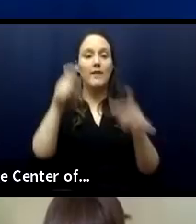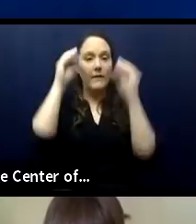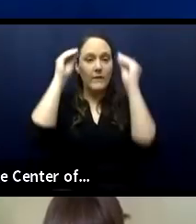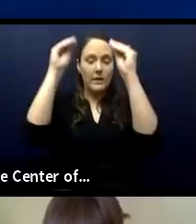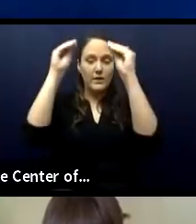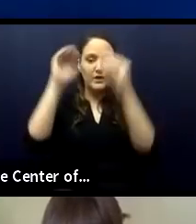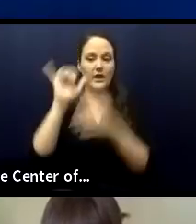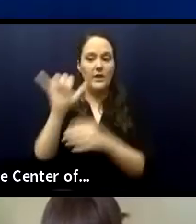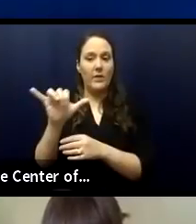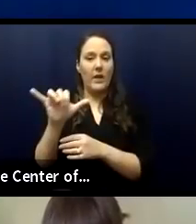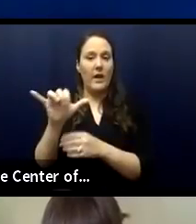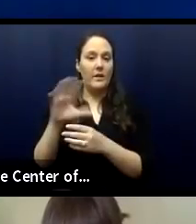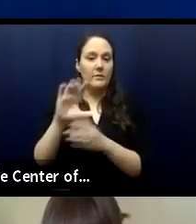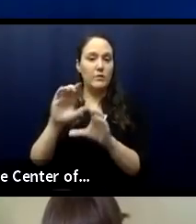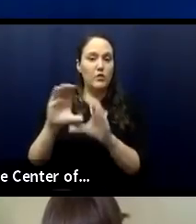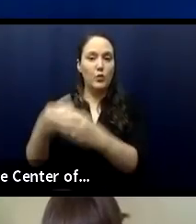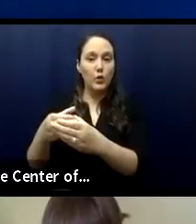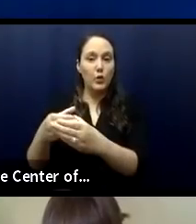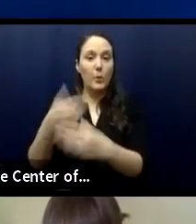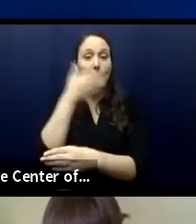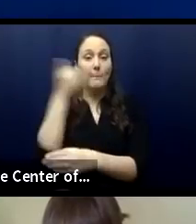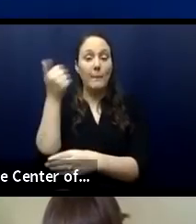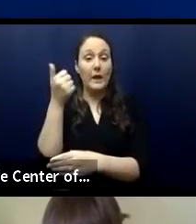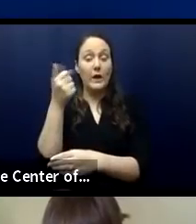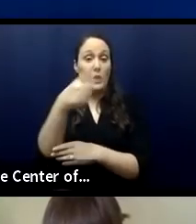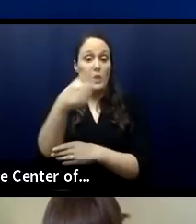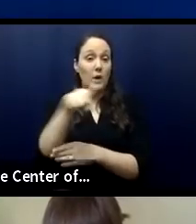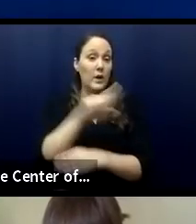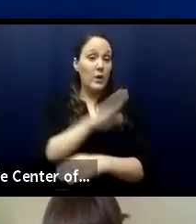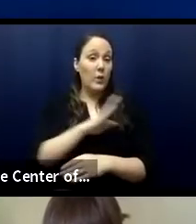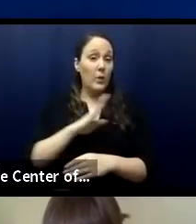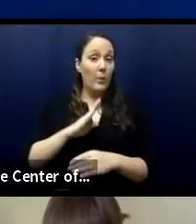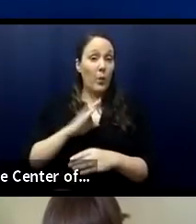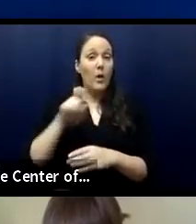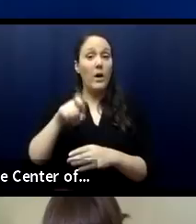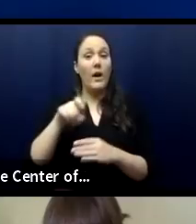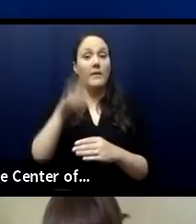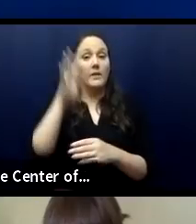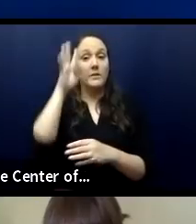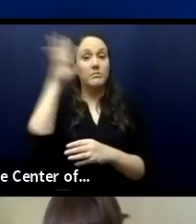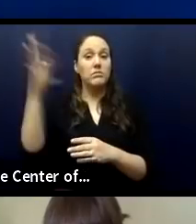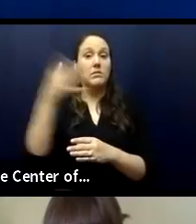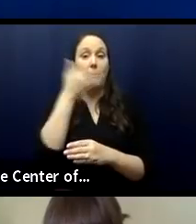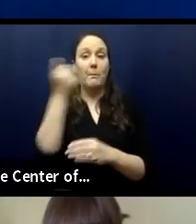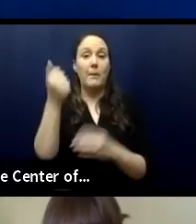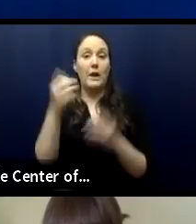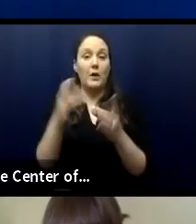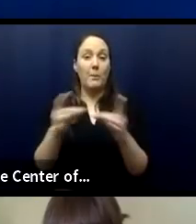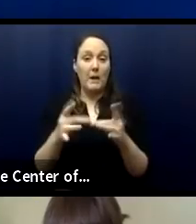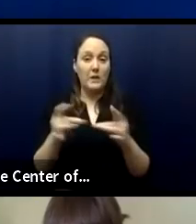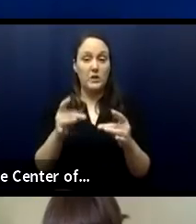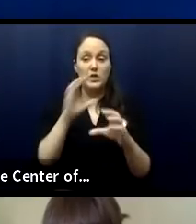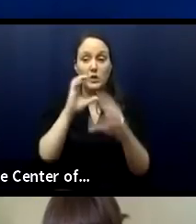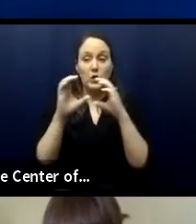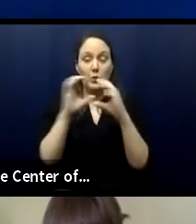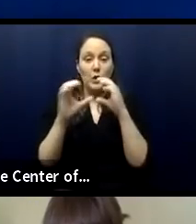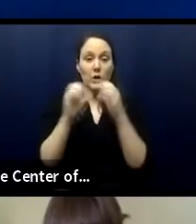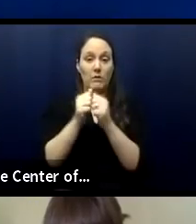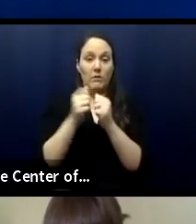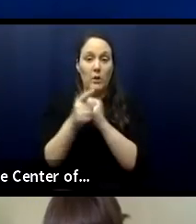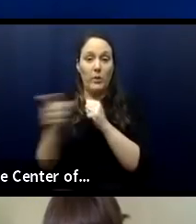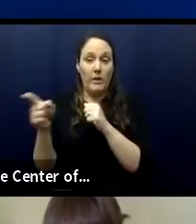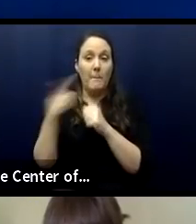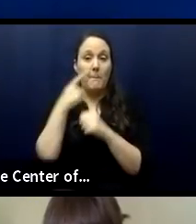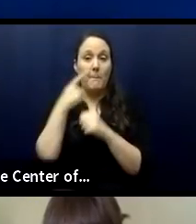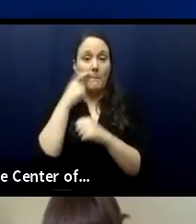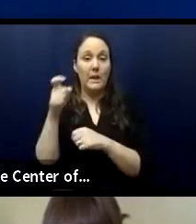better. And you all as a board have to come up with a better platform, better messaging to communicate with those people on the platforms that they're looking